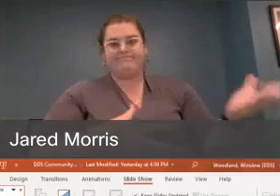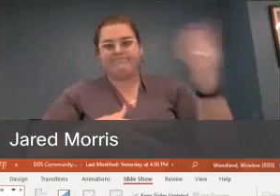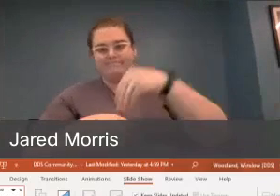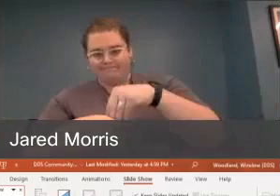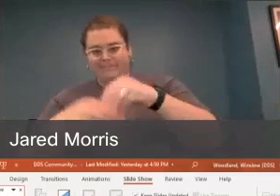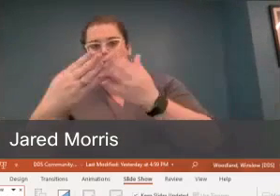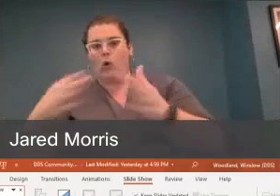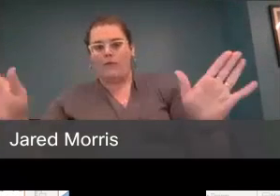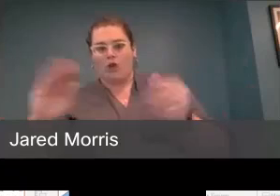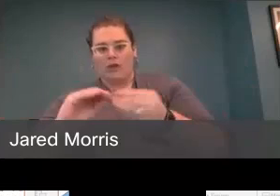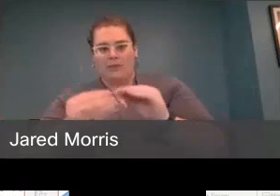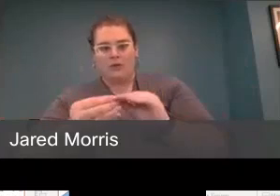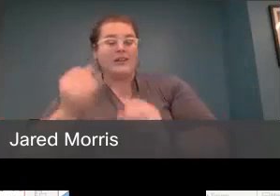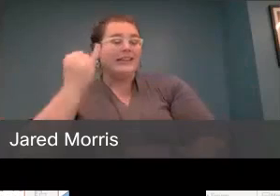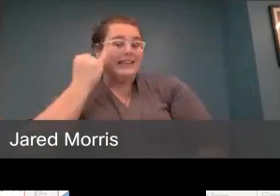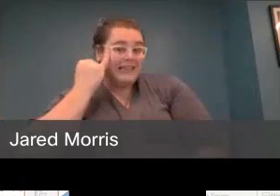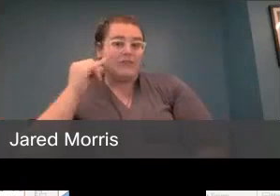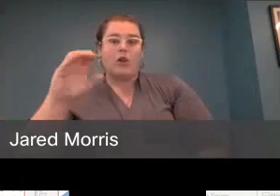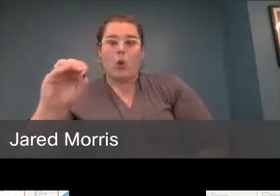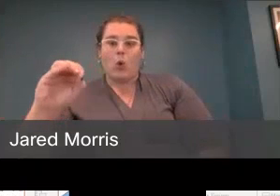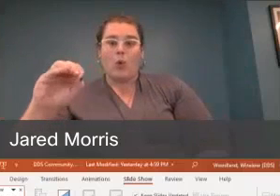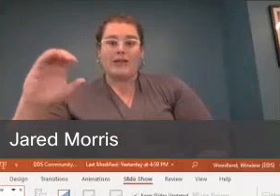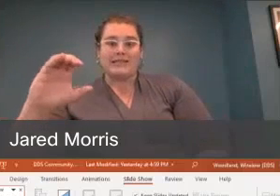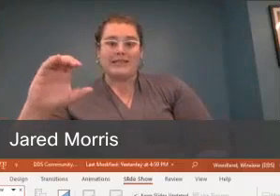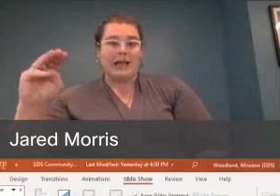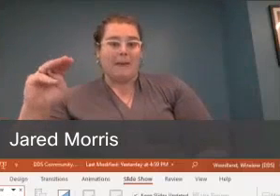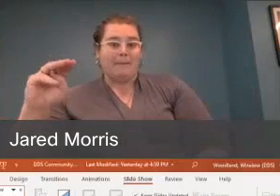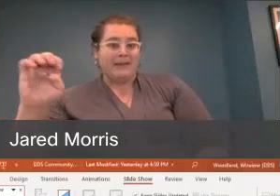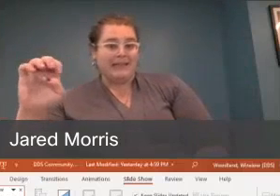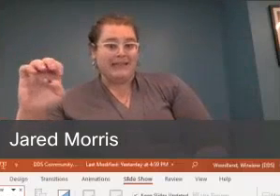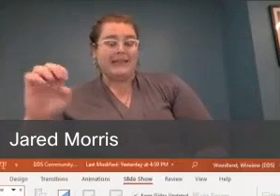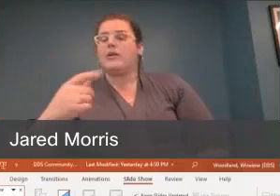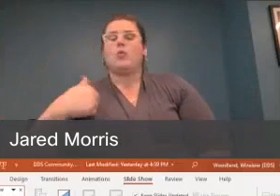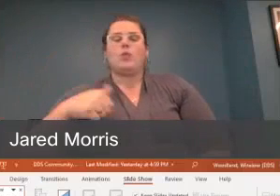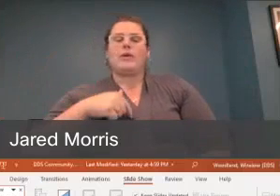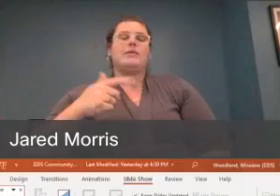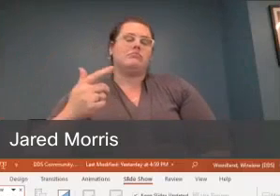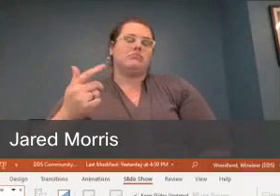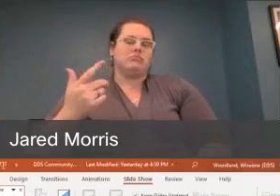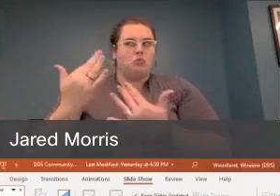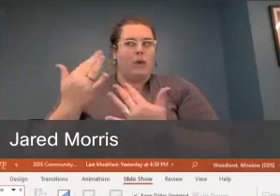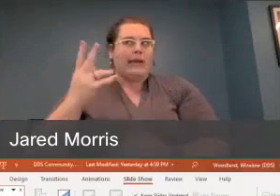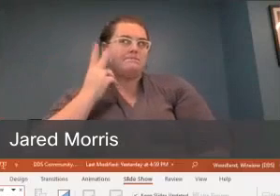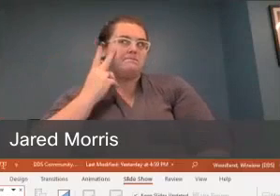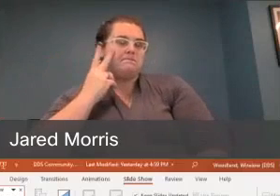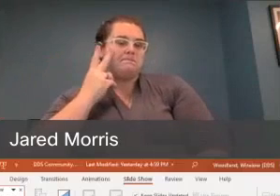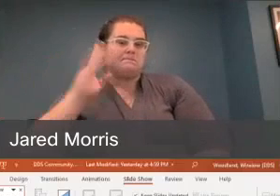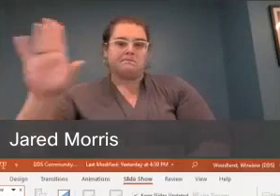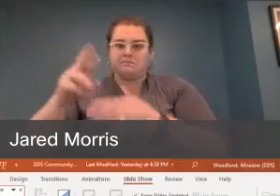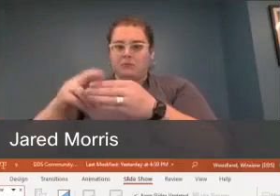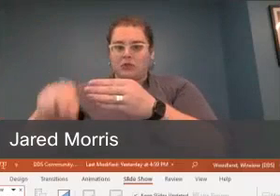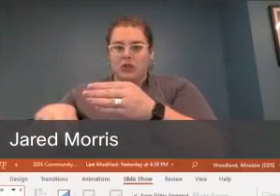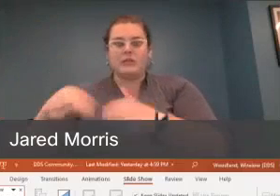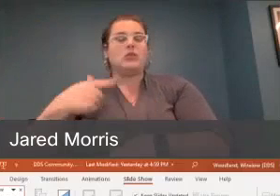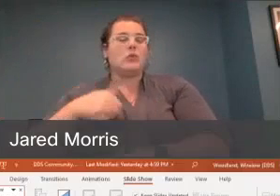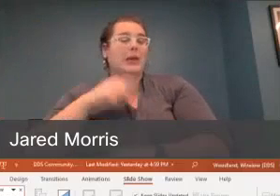from the OCME, we are fairly positive that that death was not related to COVID, but we are being consistent in